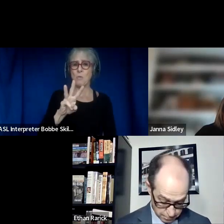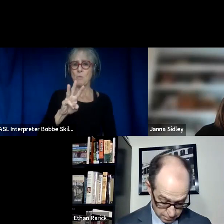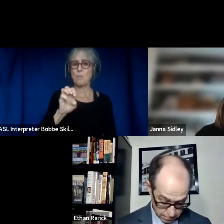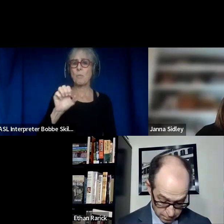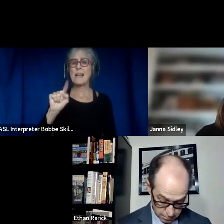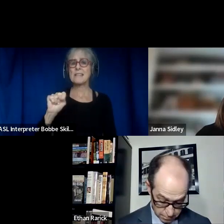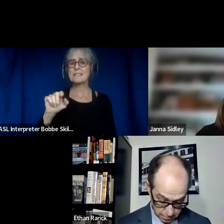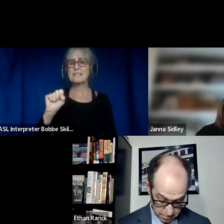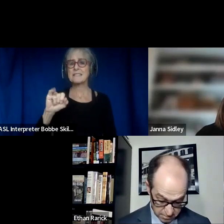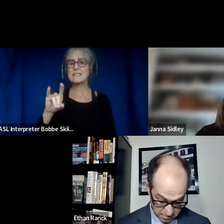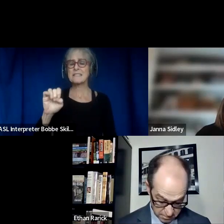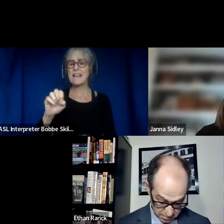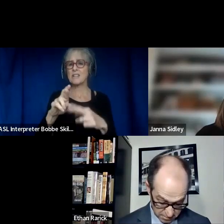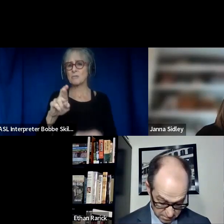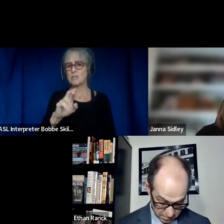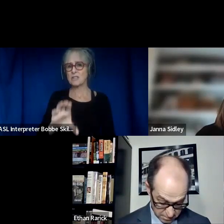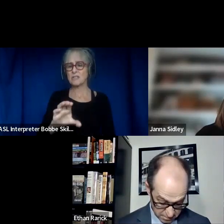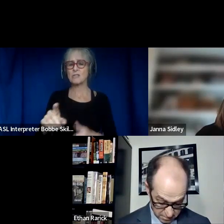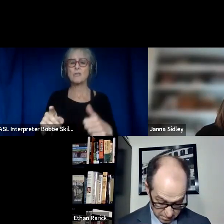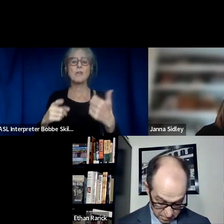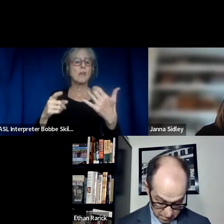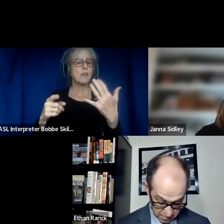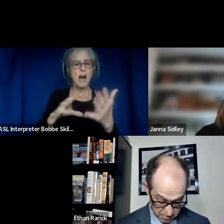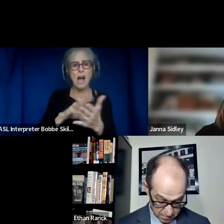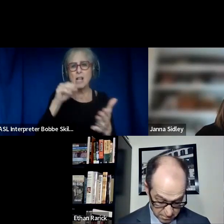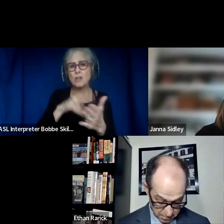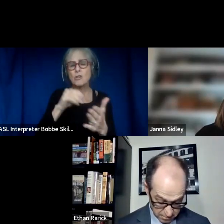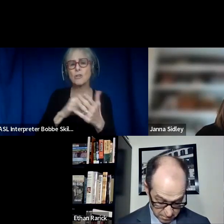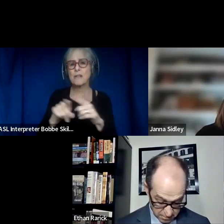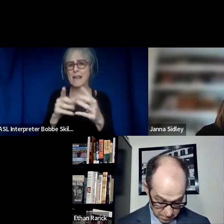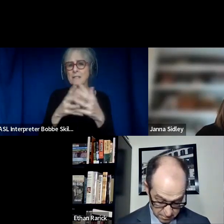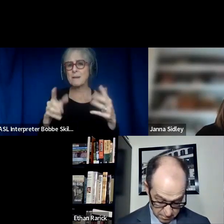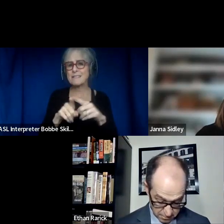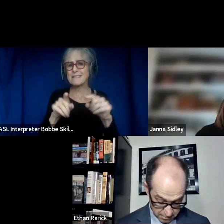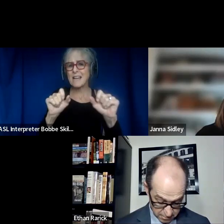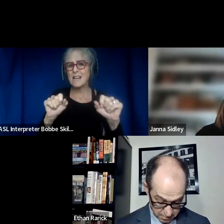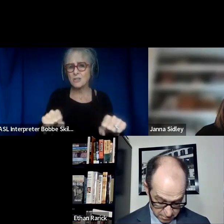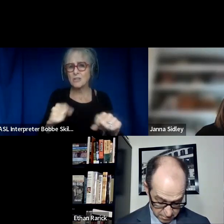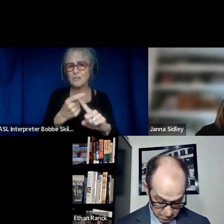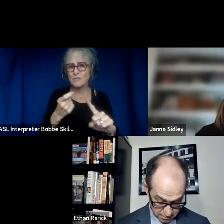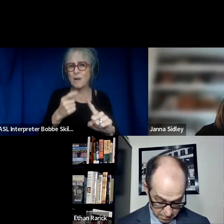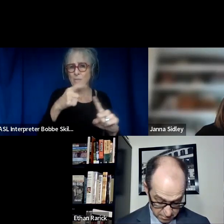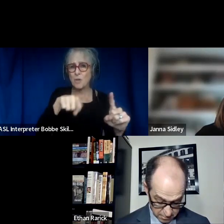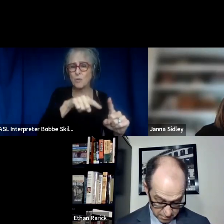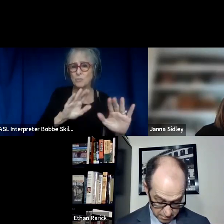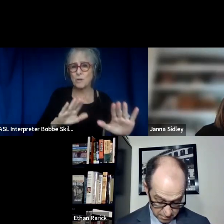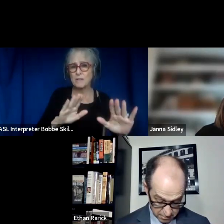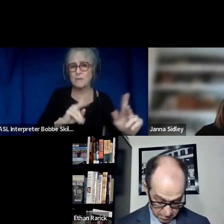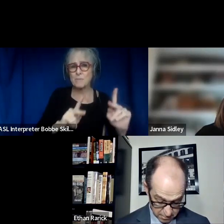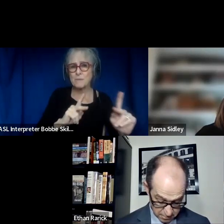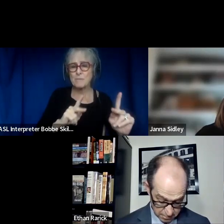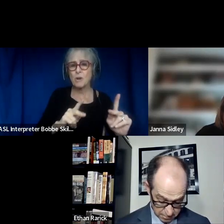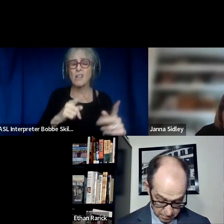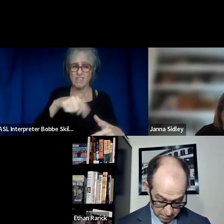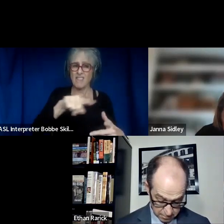just learned as much as I could from our FRC with Liz Spencer and Ireda Galda. All of these wonderful people just kind of